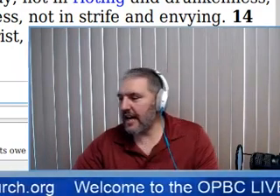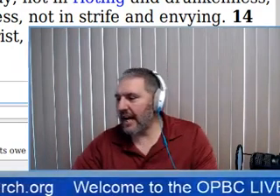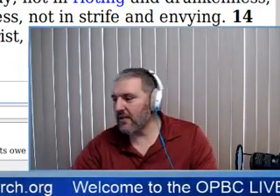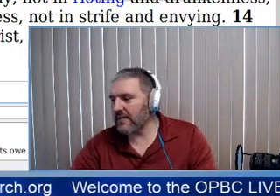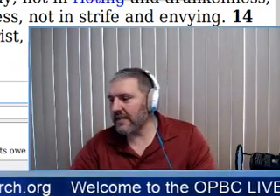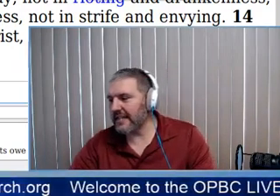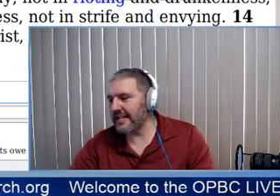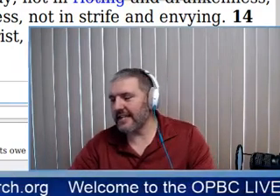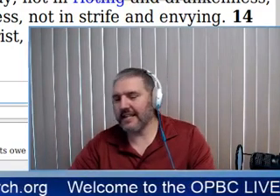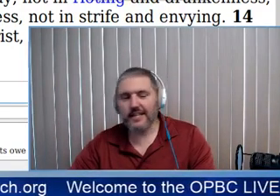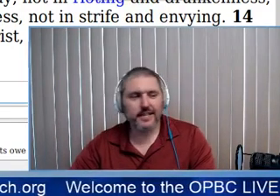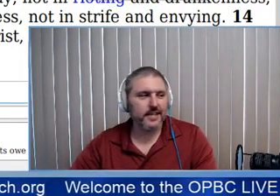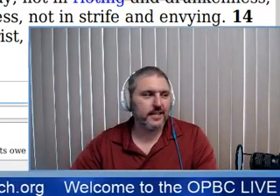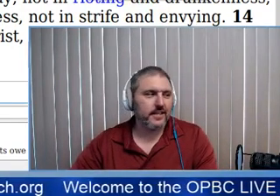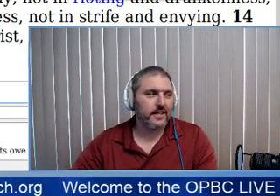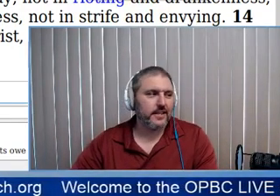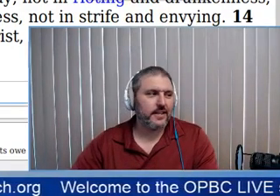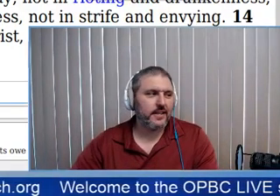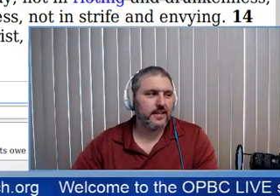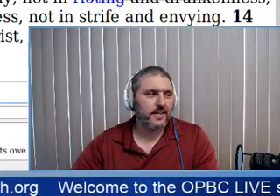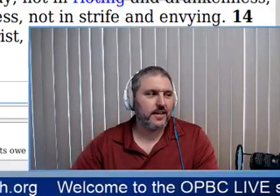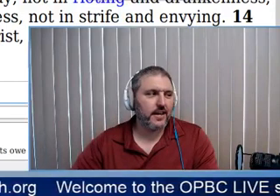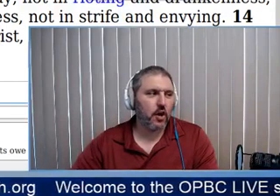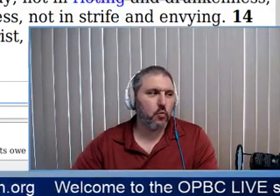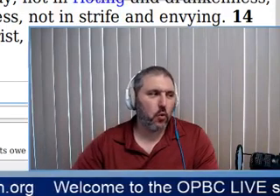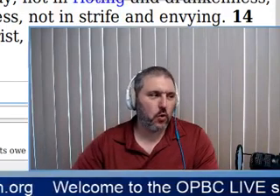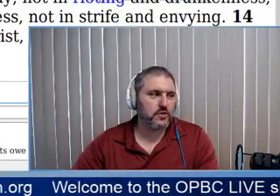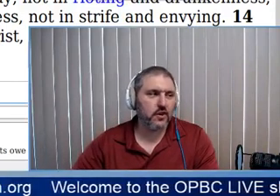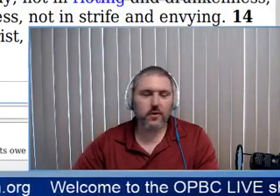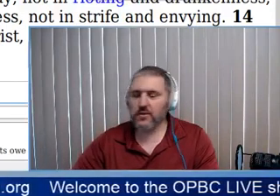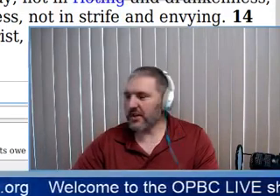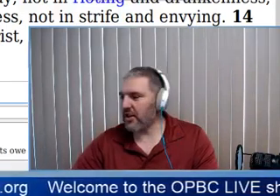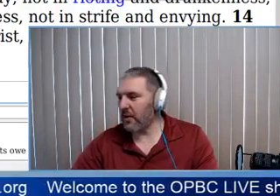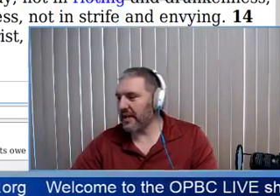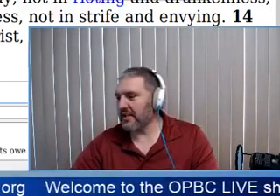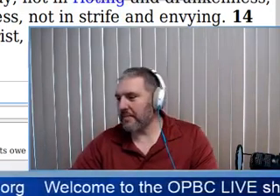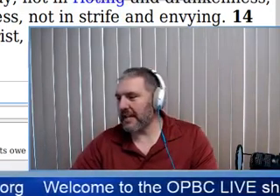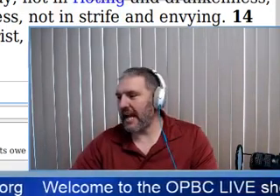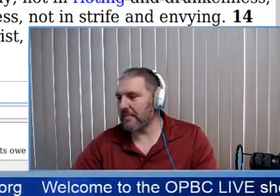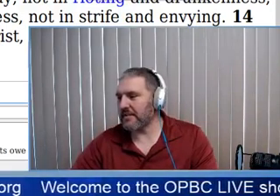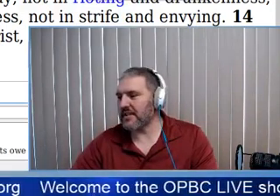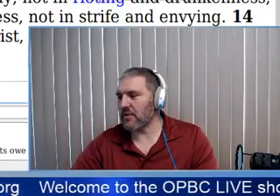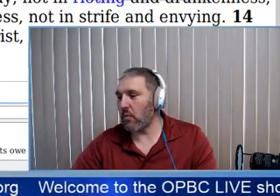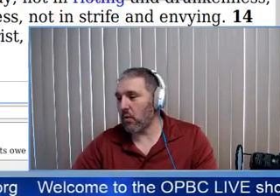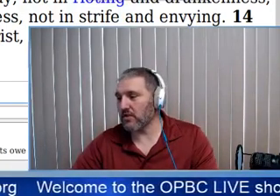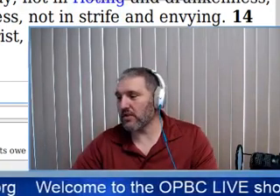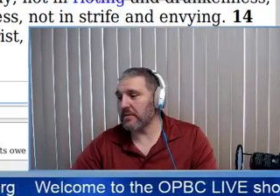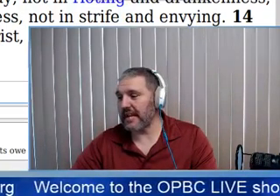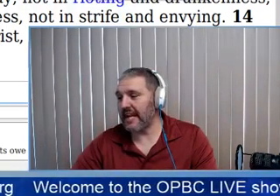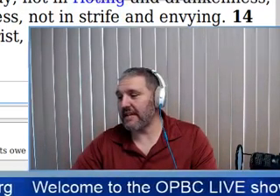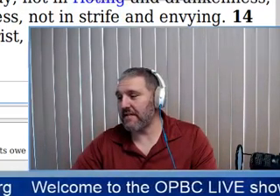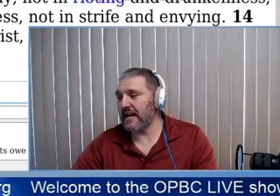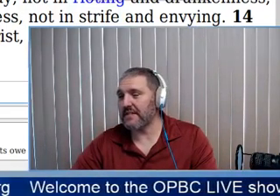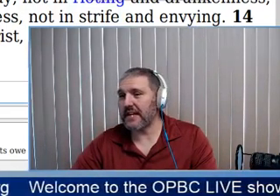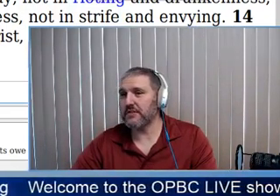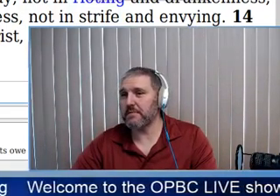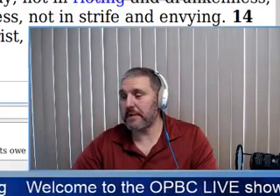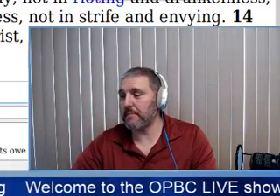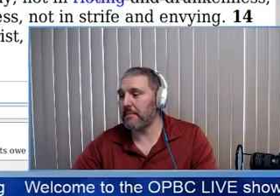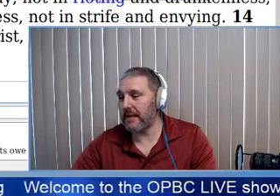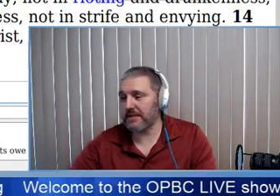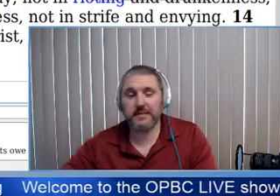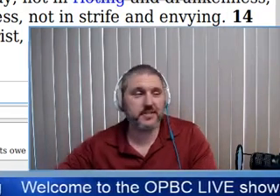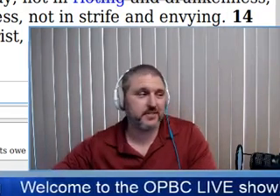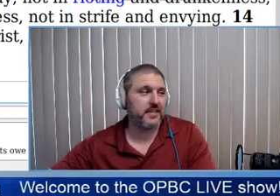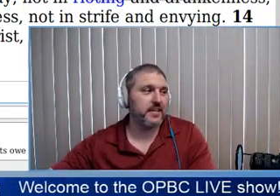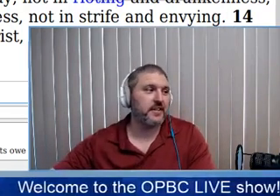CJ, I don't think that a war zone going into Minneapolis as a war zone with 85,000